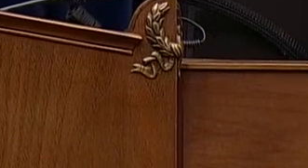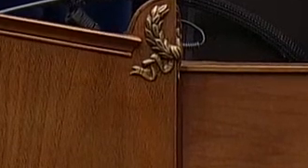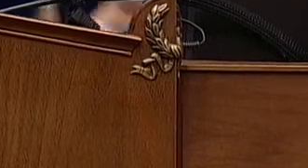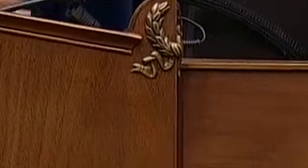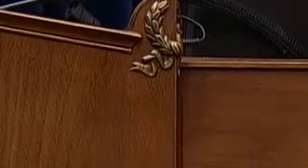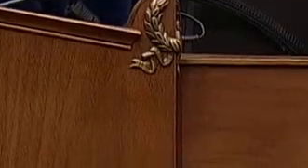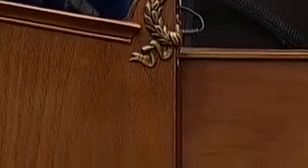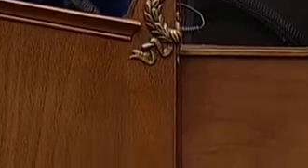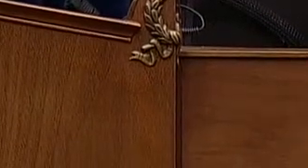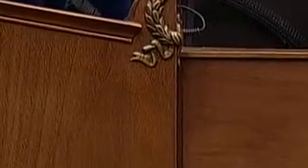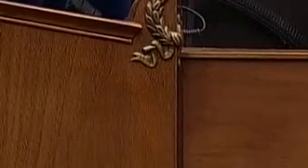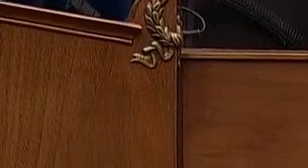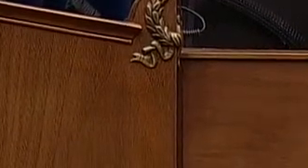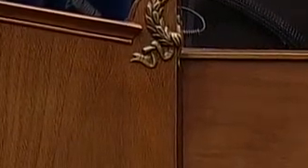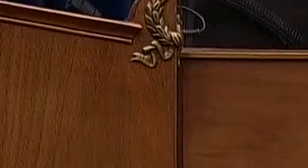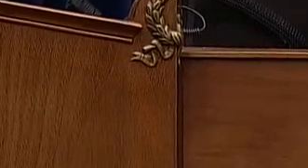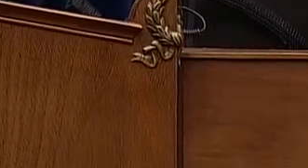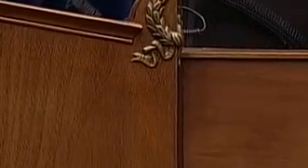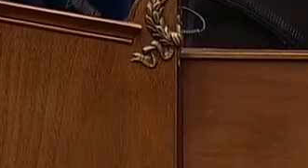Ready?